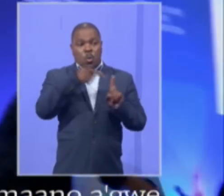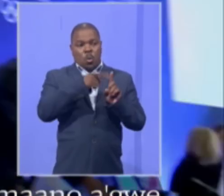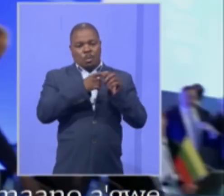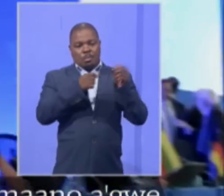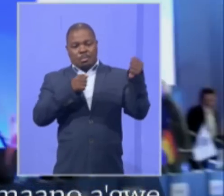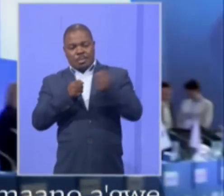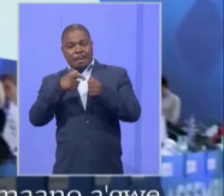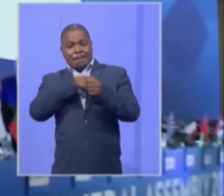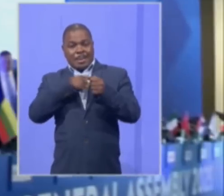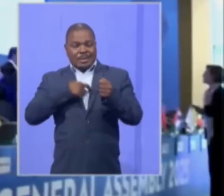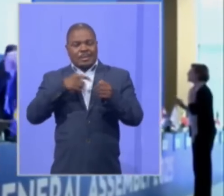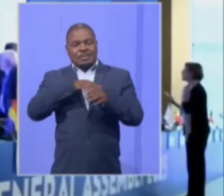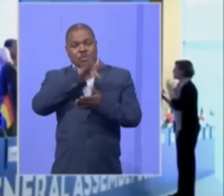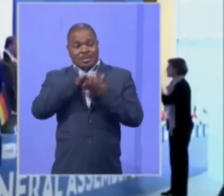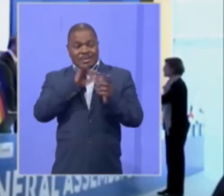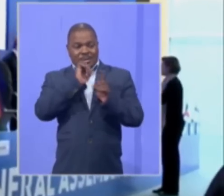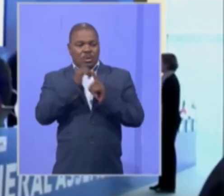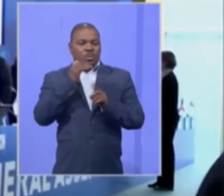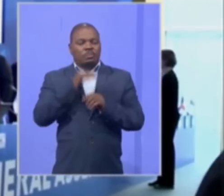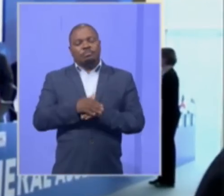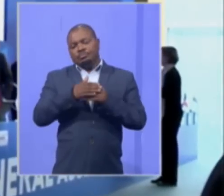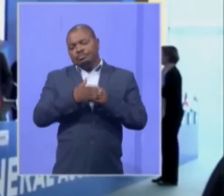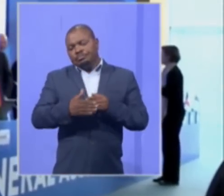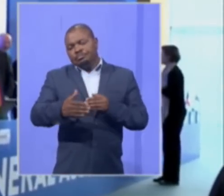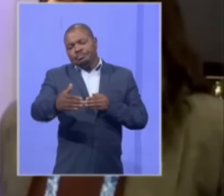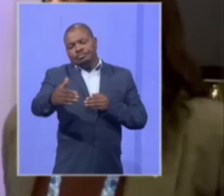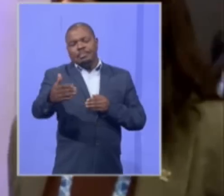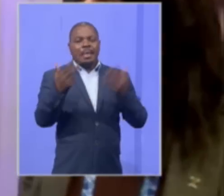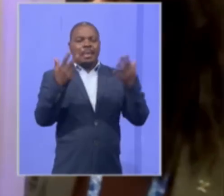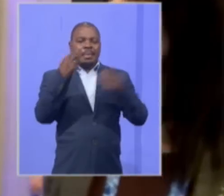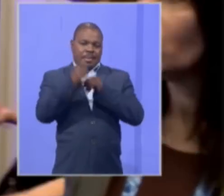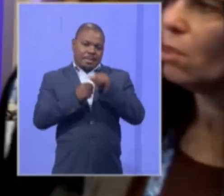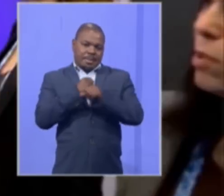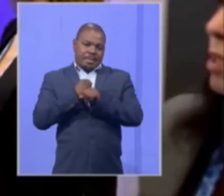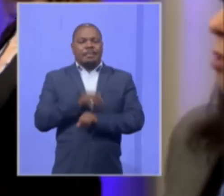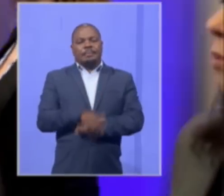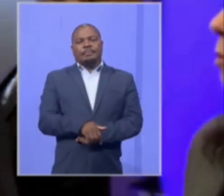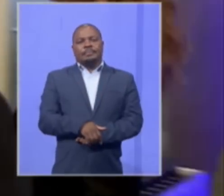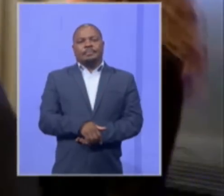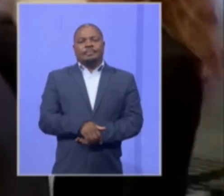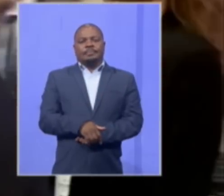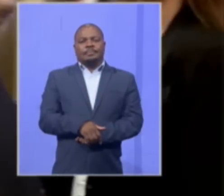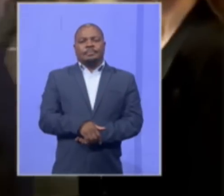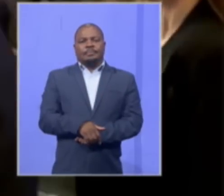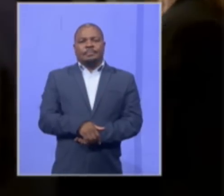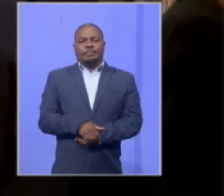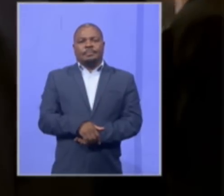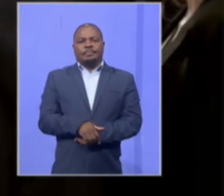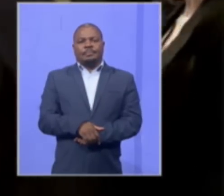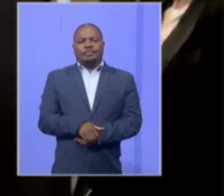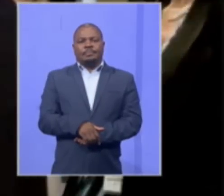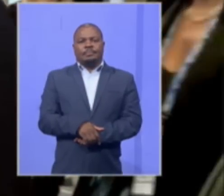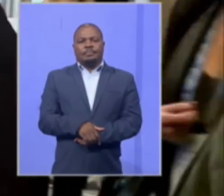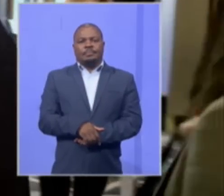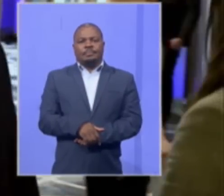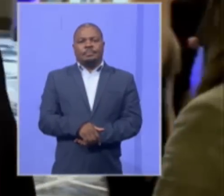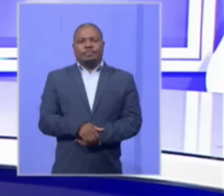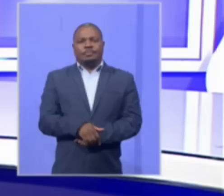wa mokgatlo wa IOC mengwaga e seswai. Sfiso Ramara wa ditaba tša SABC.